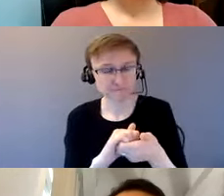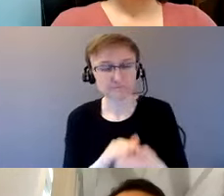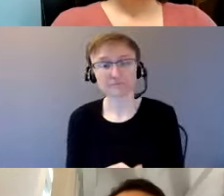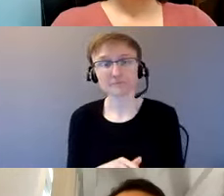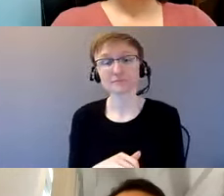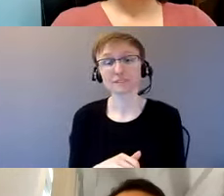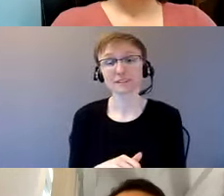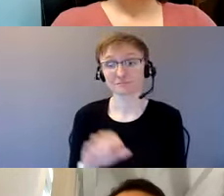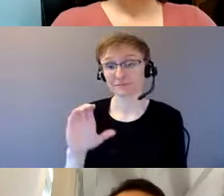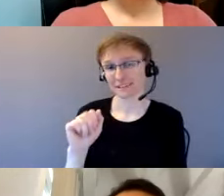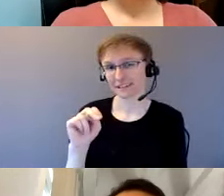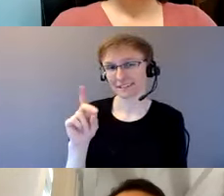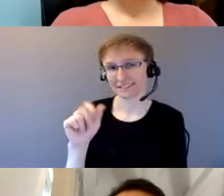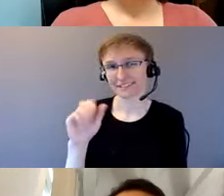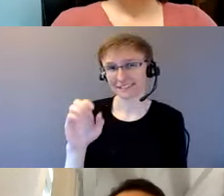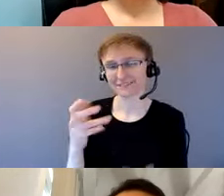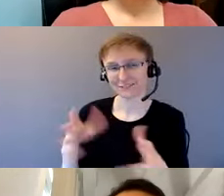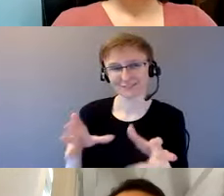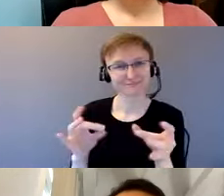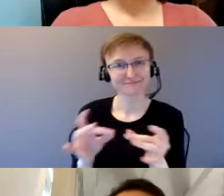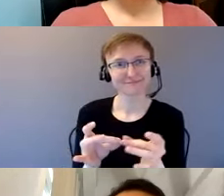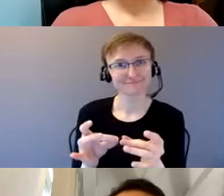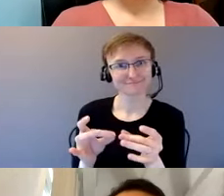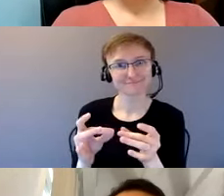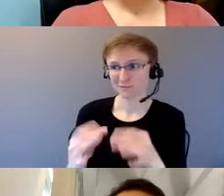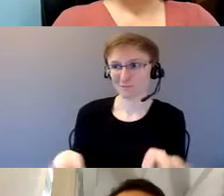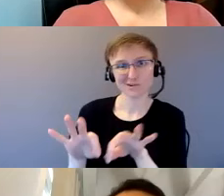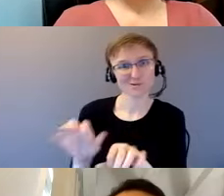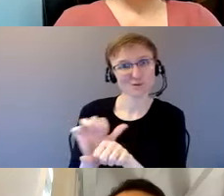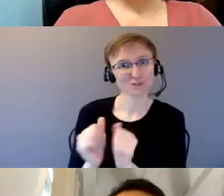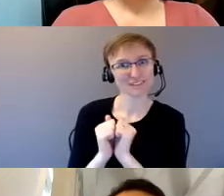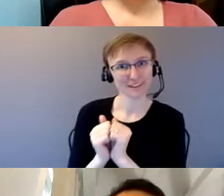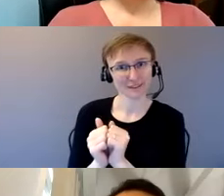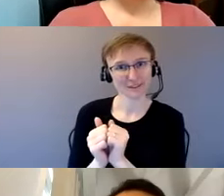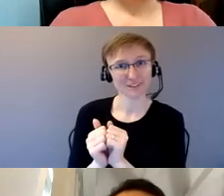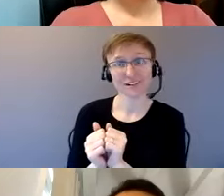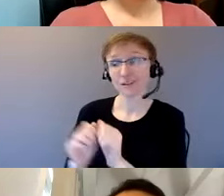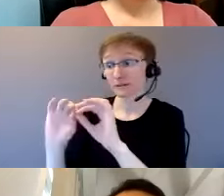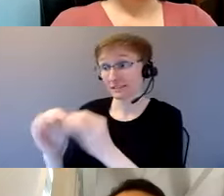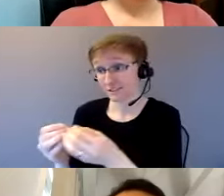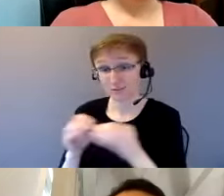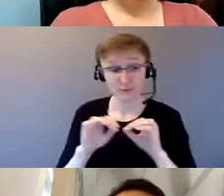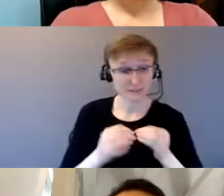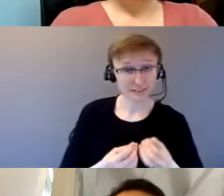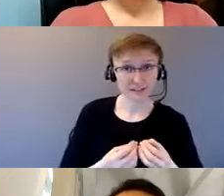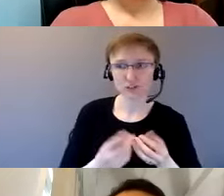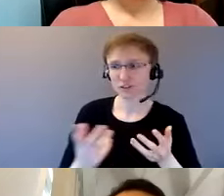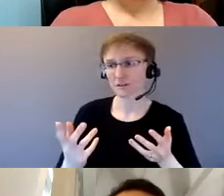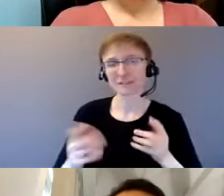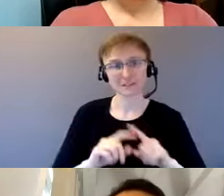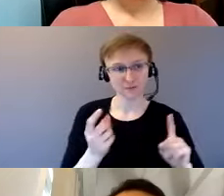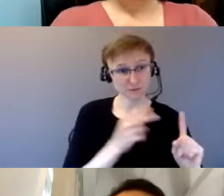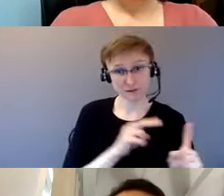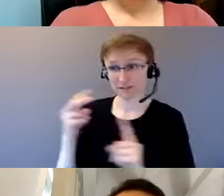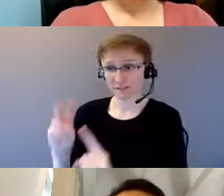well hand in hand. And even though we're different organizations, I think we complement each other very well because we do have different lenses, but we also